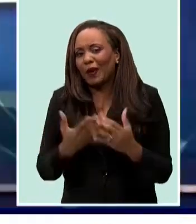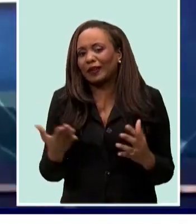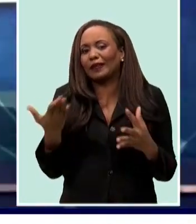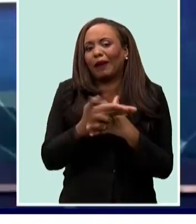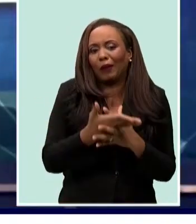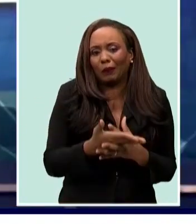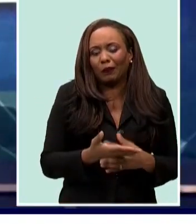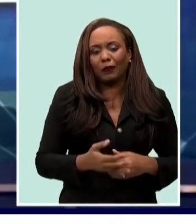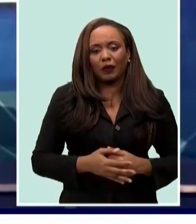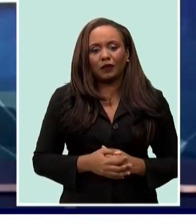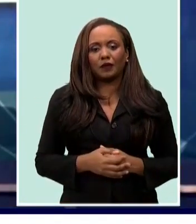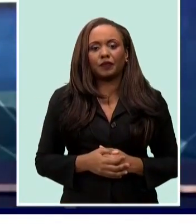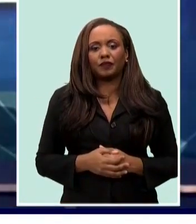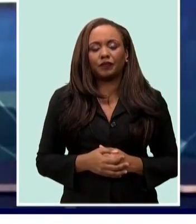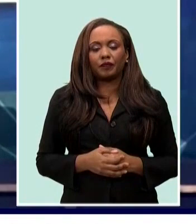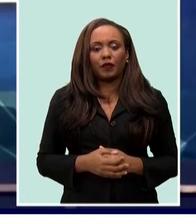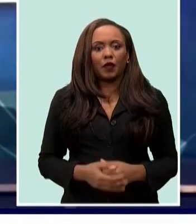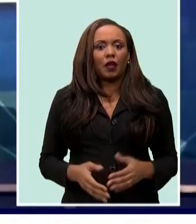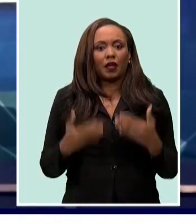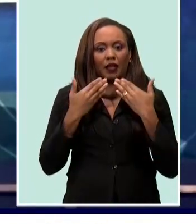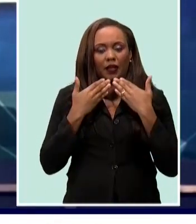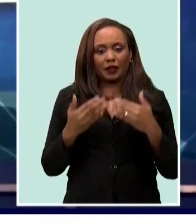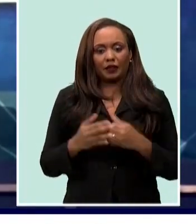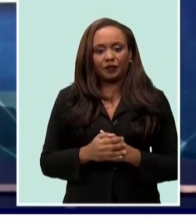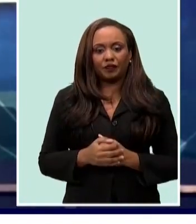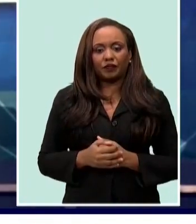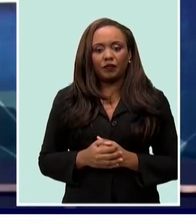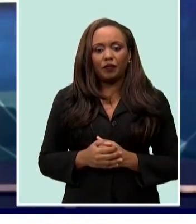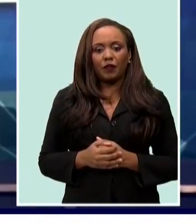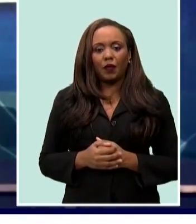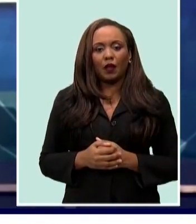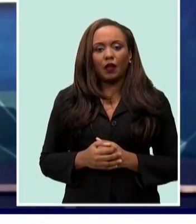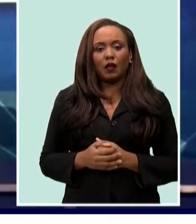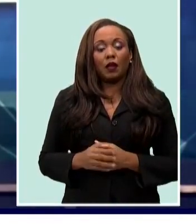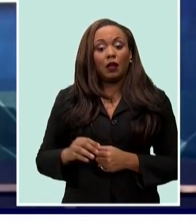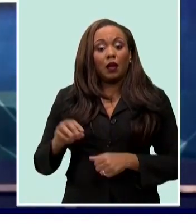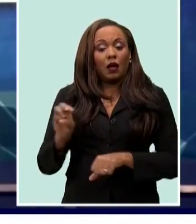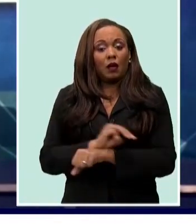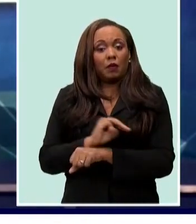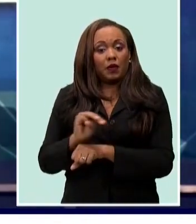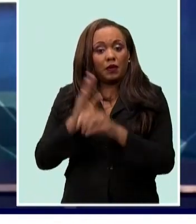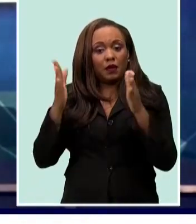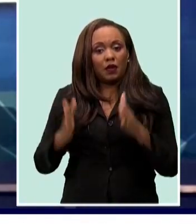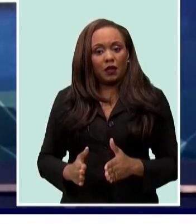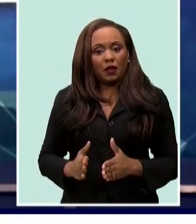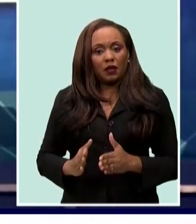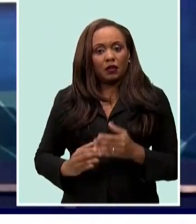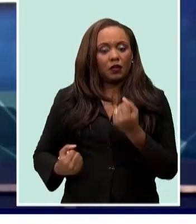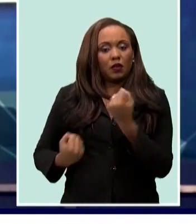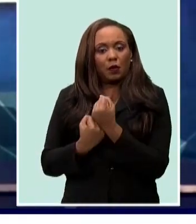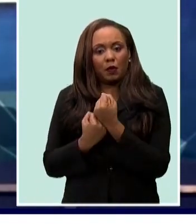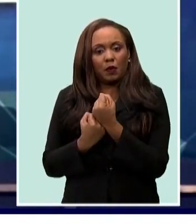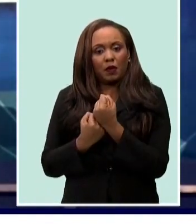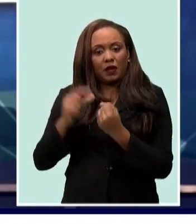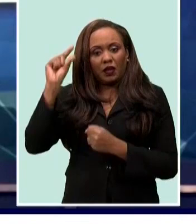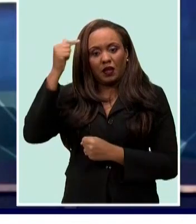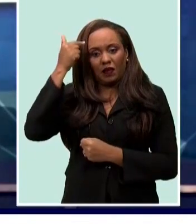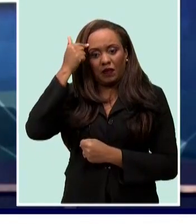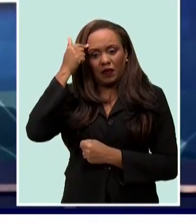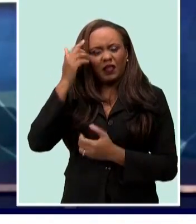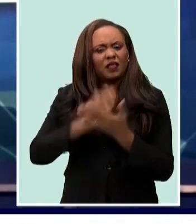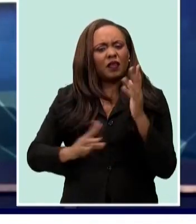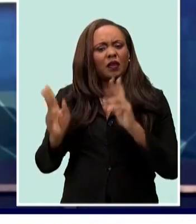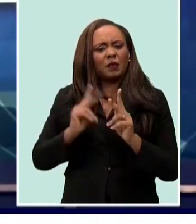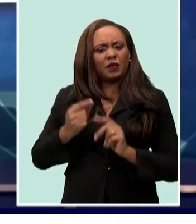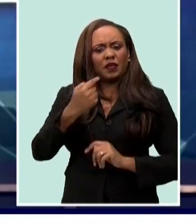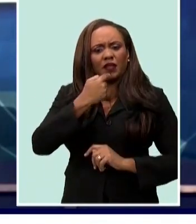Night. And thank you so much, Kishmar. Well, a minister has come out in defense of the government in the face of criticism that the Mia Amor